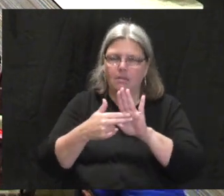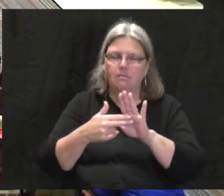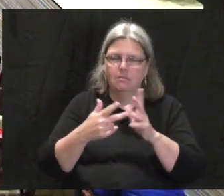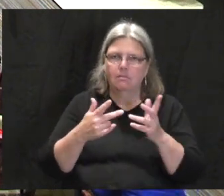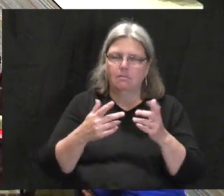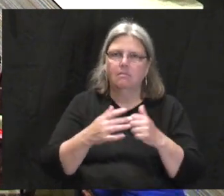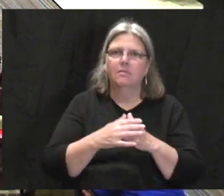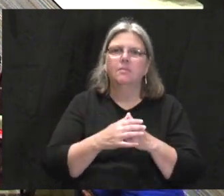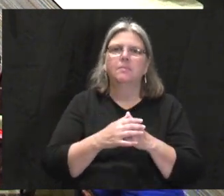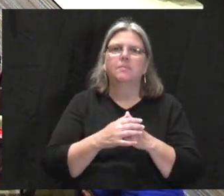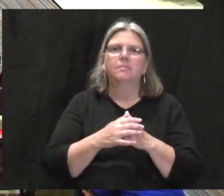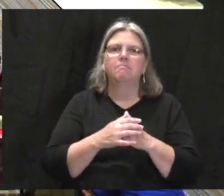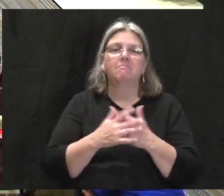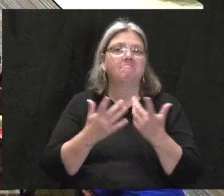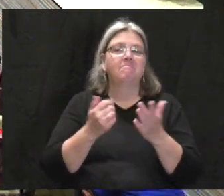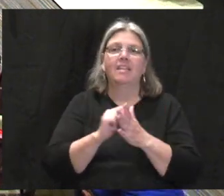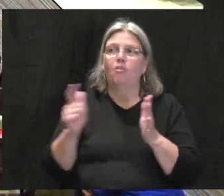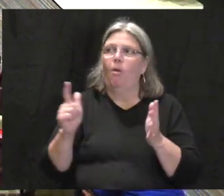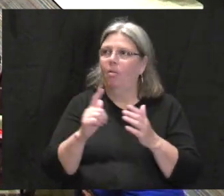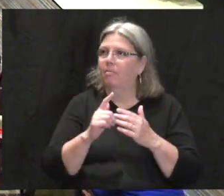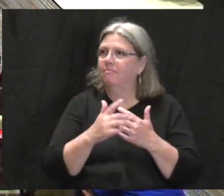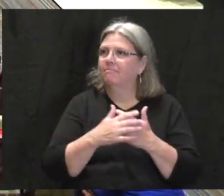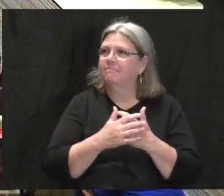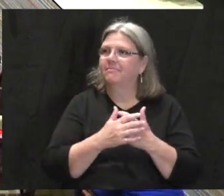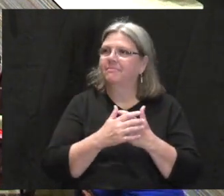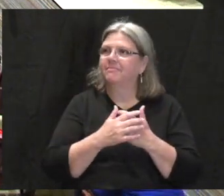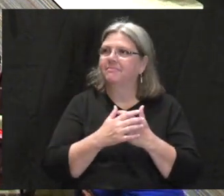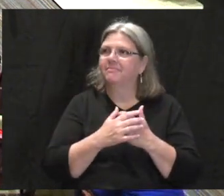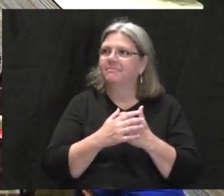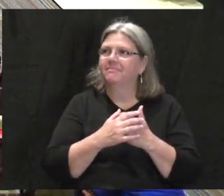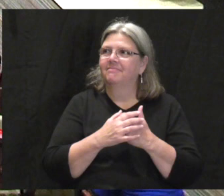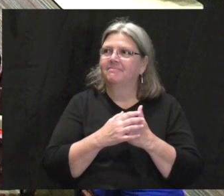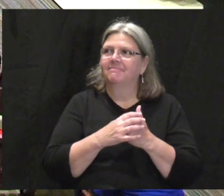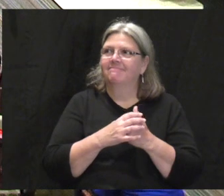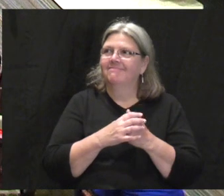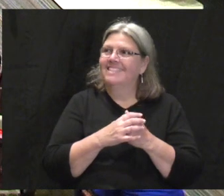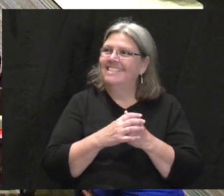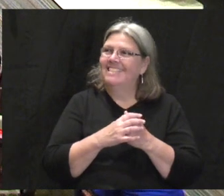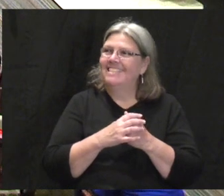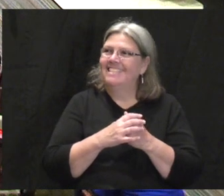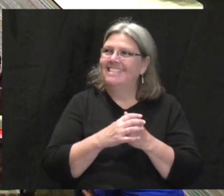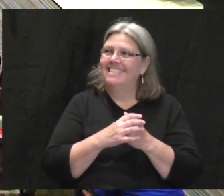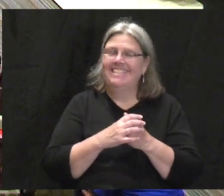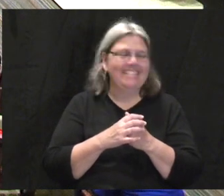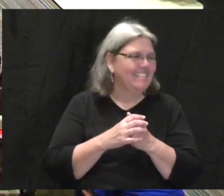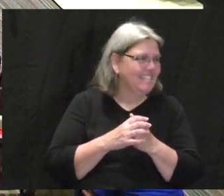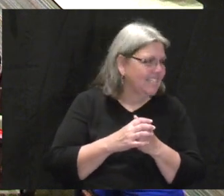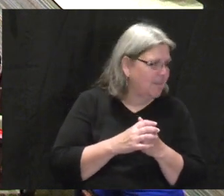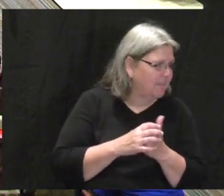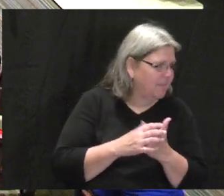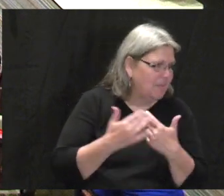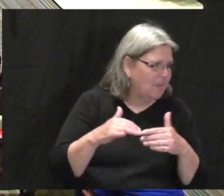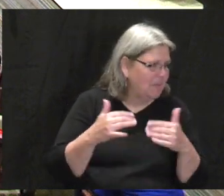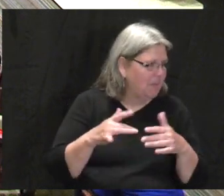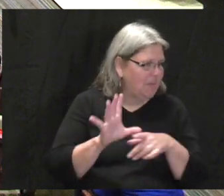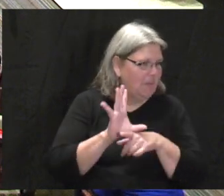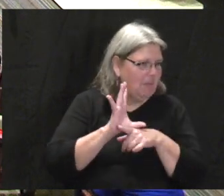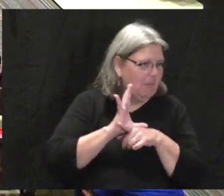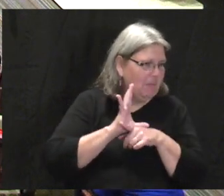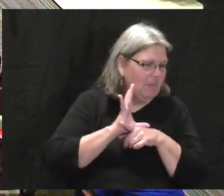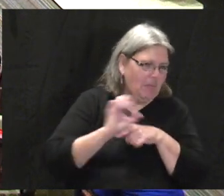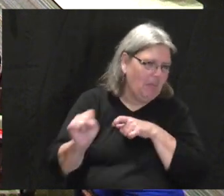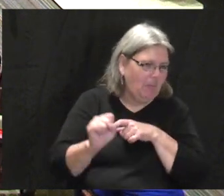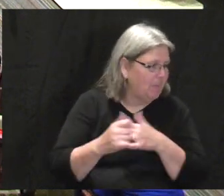So we will be happy at the end after we do our breakout groups. If anybody wants to stay and see the recruitment video, really